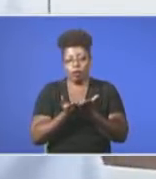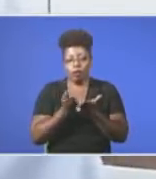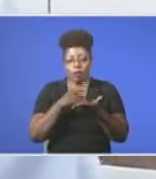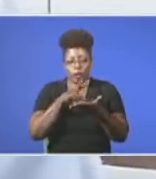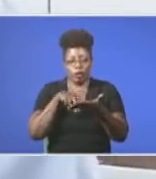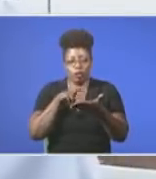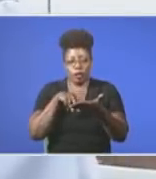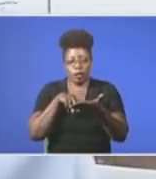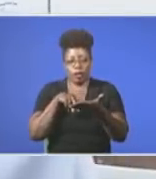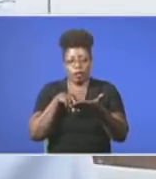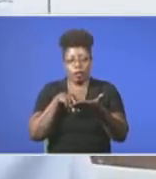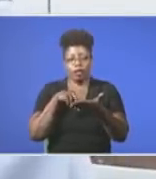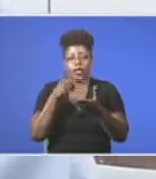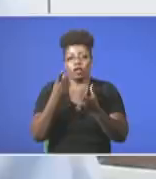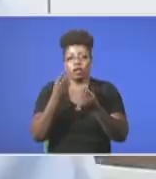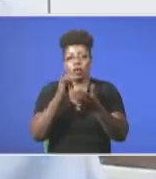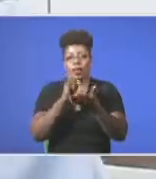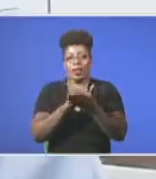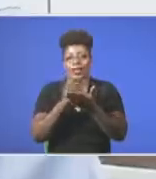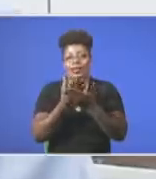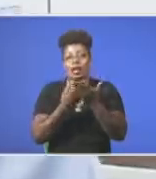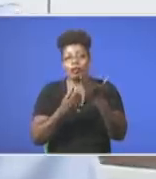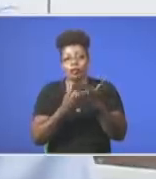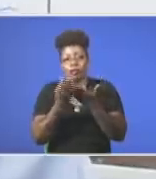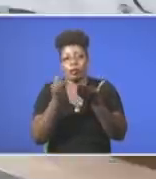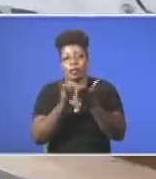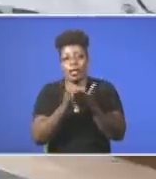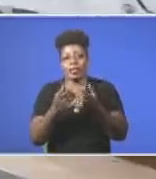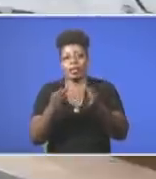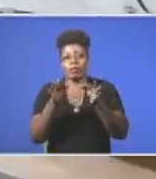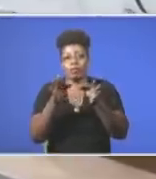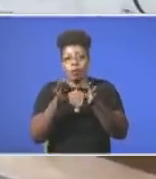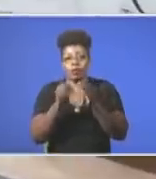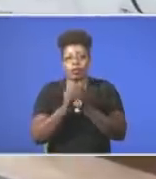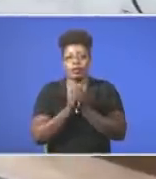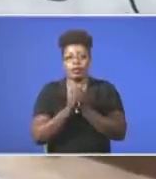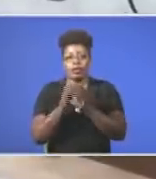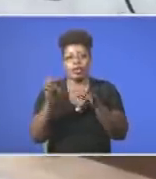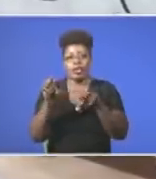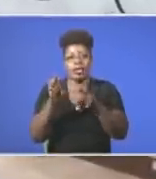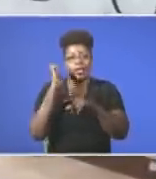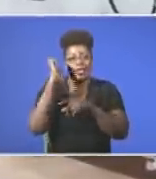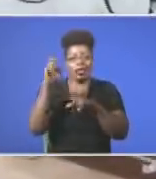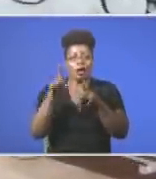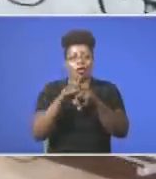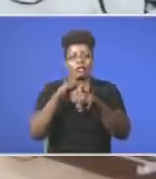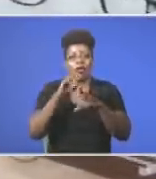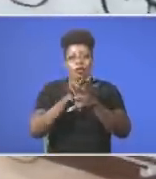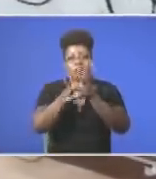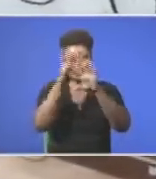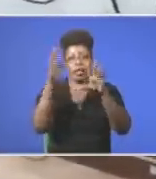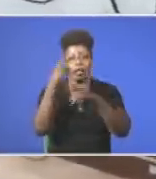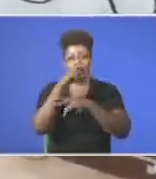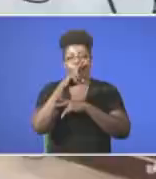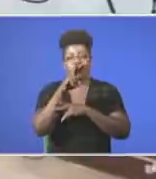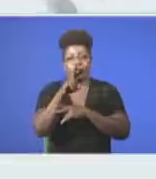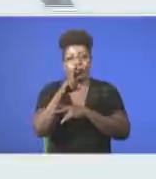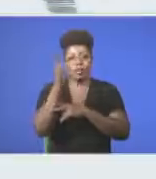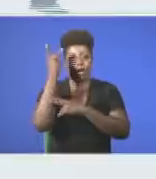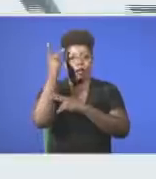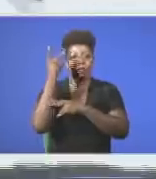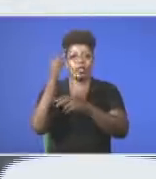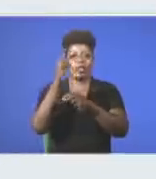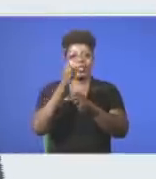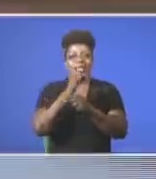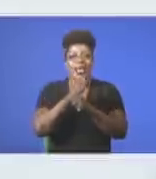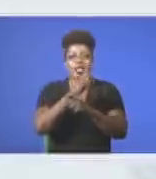writing, they have to be able to do that comfortably. So that's important as well. Dr. Shera says in order for clearer vision, parents must purchase the perfect type